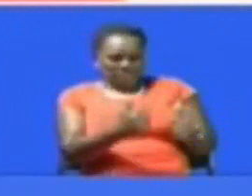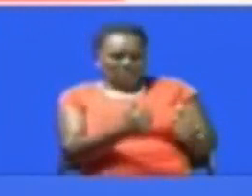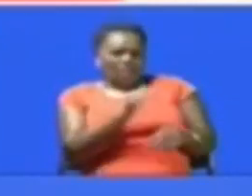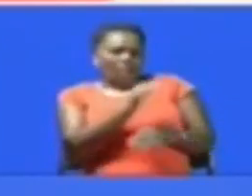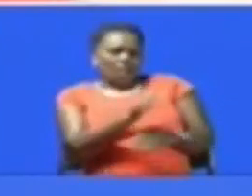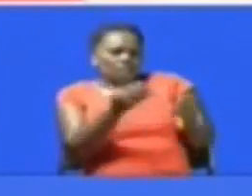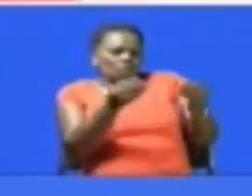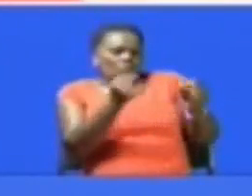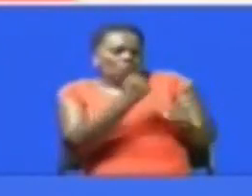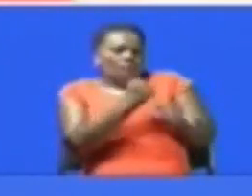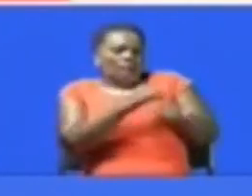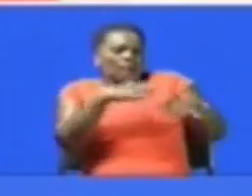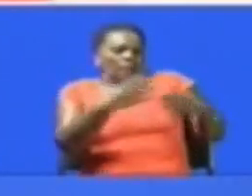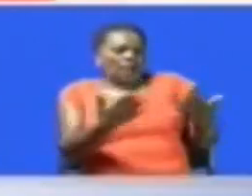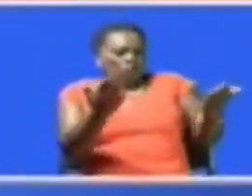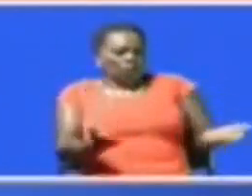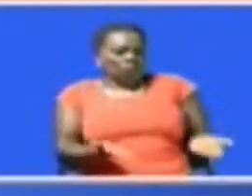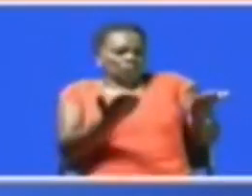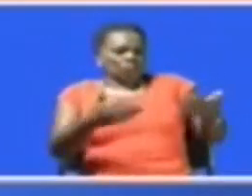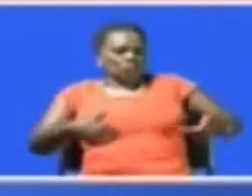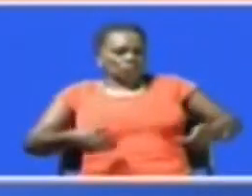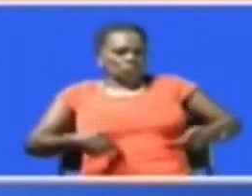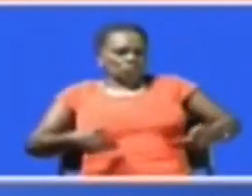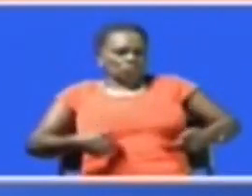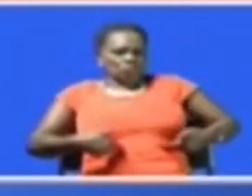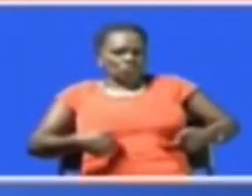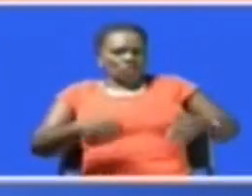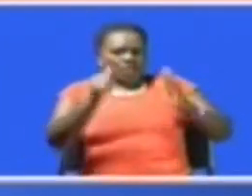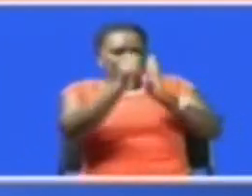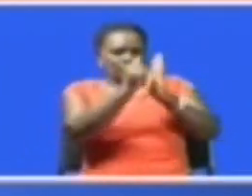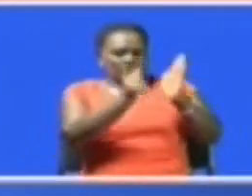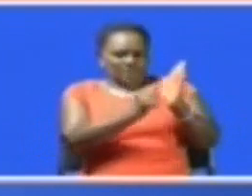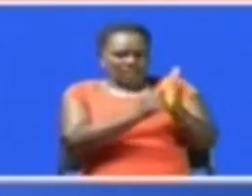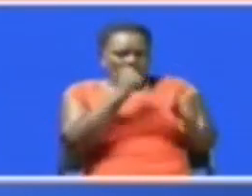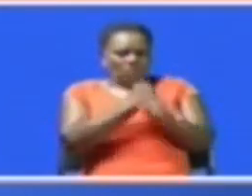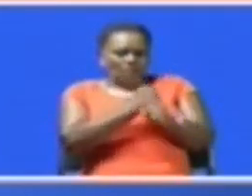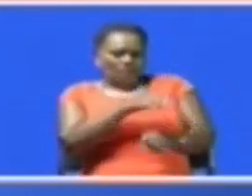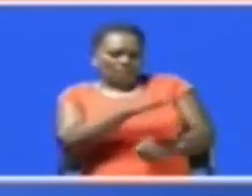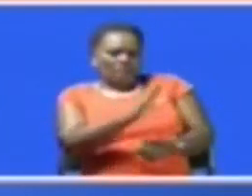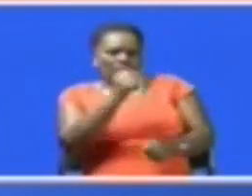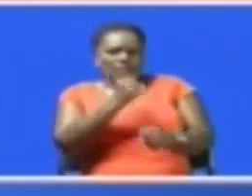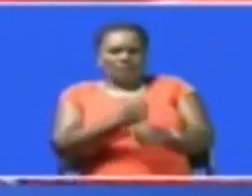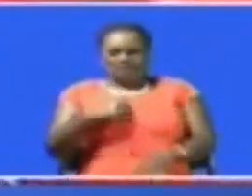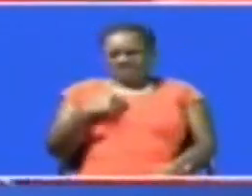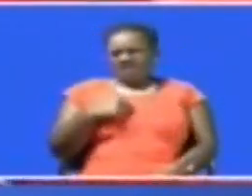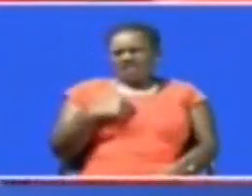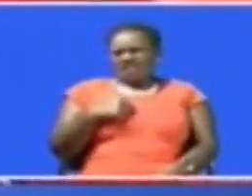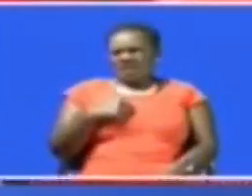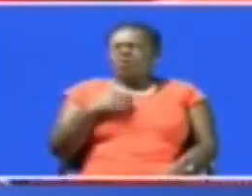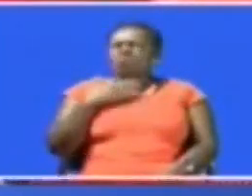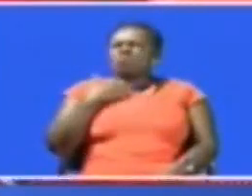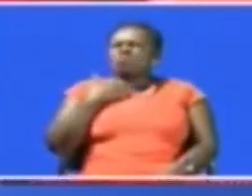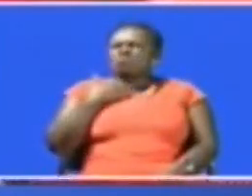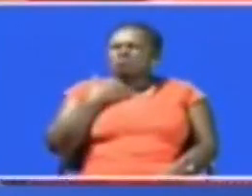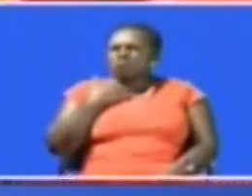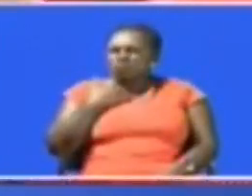to ask, how can we work together to lift our youth in line with our agenda and the work they are doing? I felt that I didn't